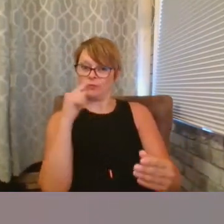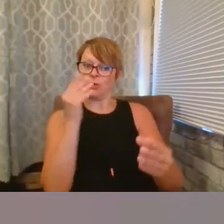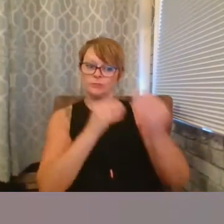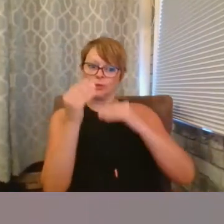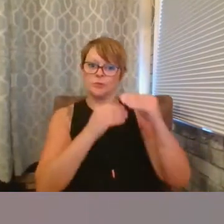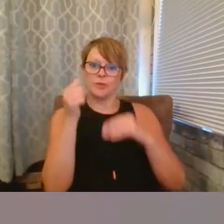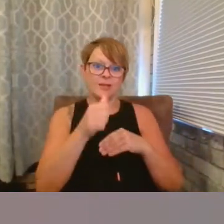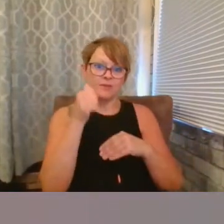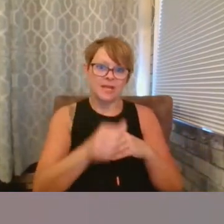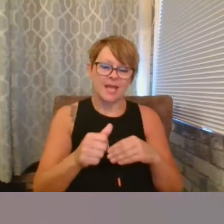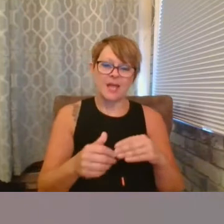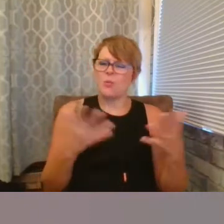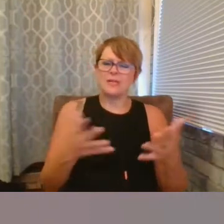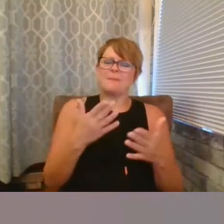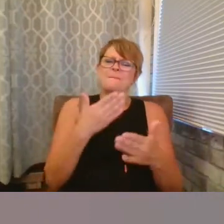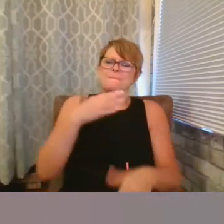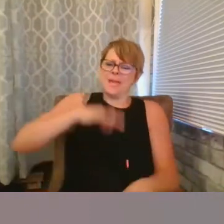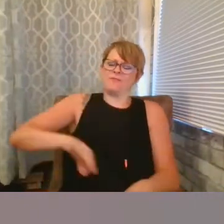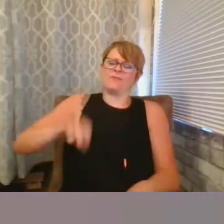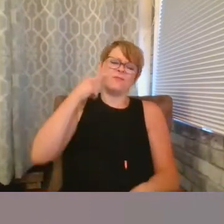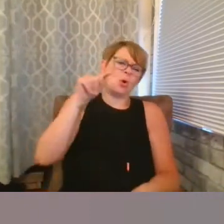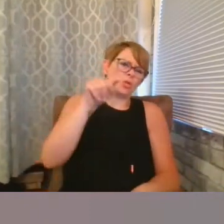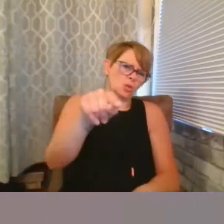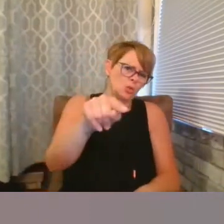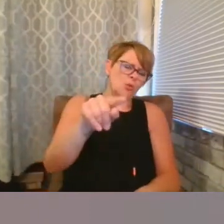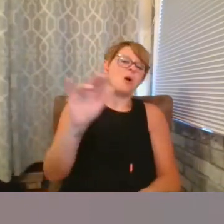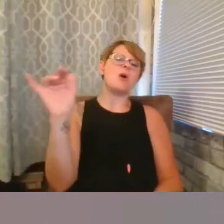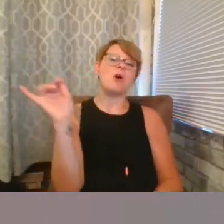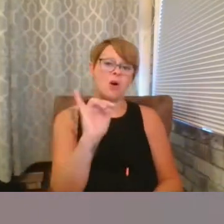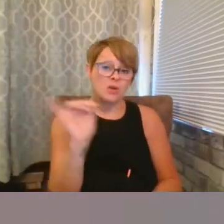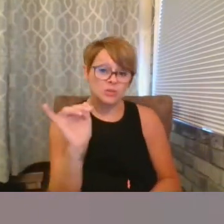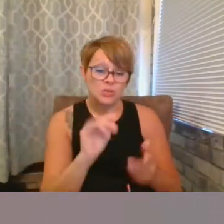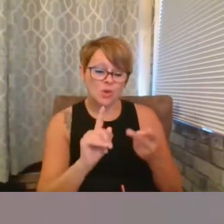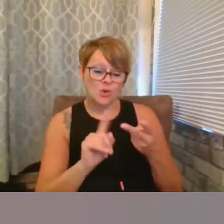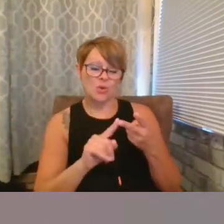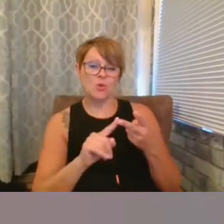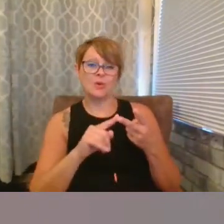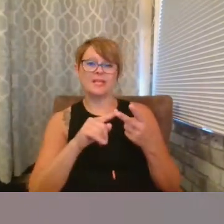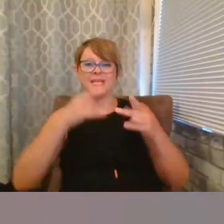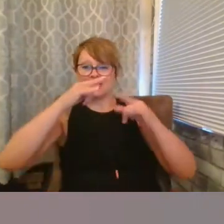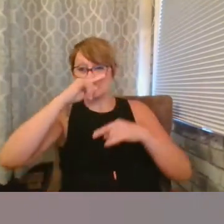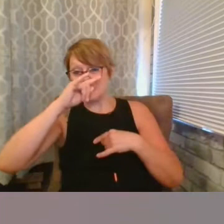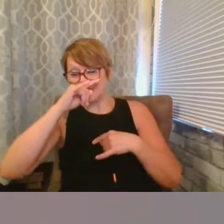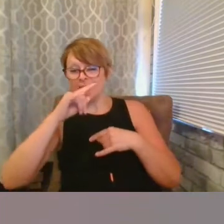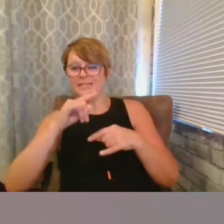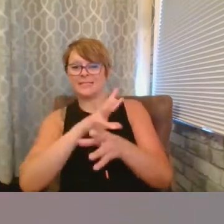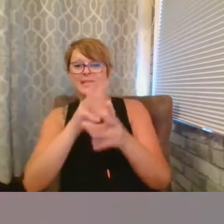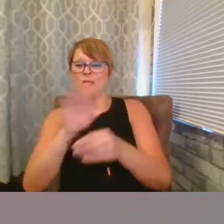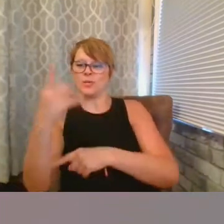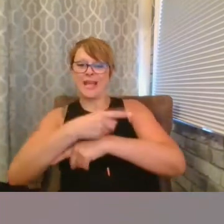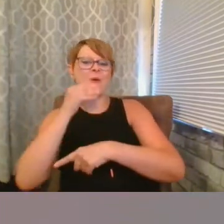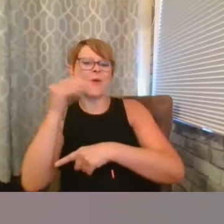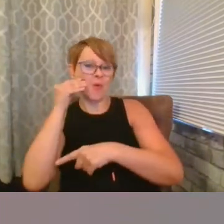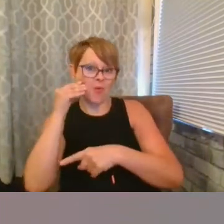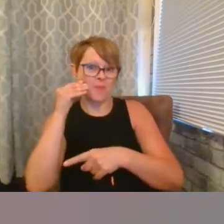key benefits for you? And second part of that question is the children in your care that you are serving or you're